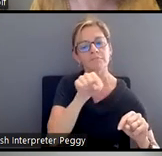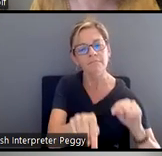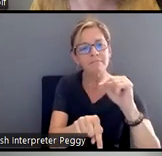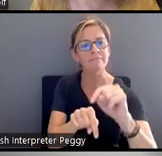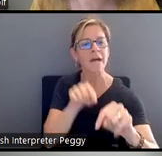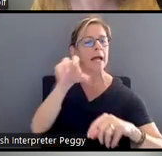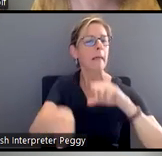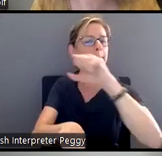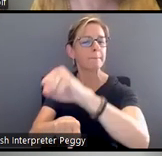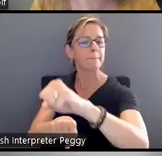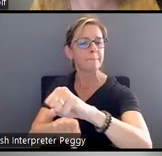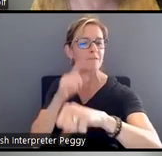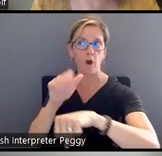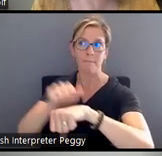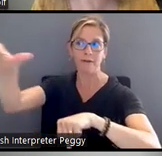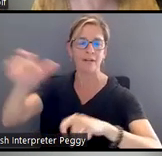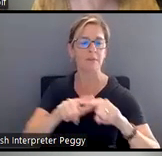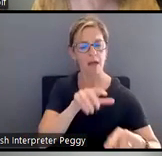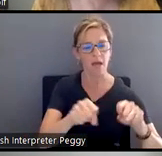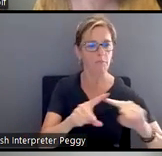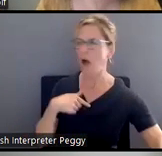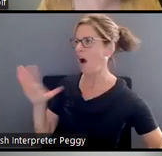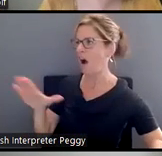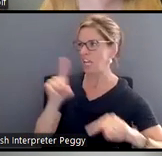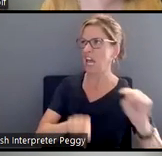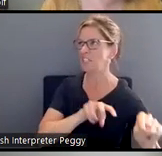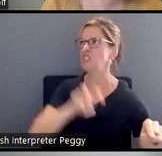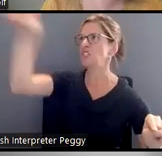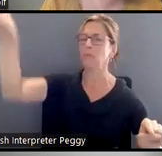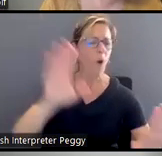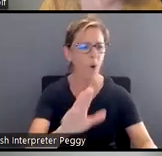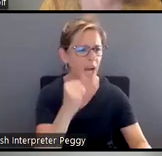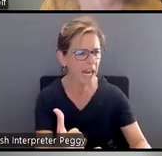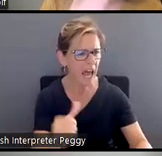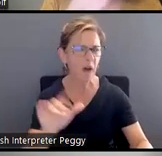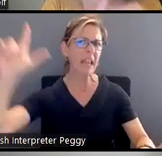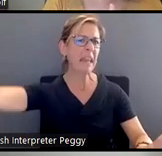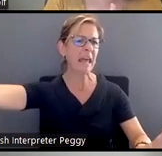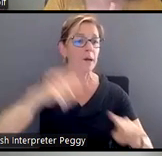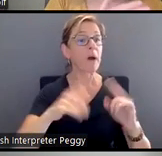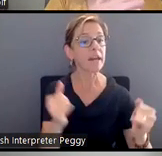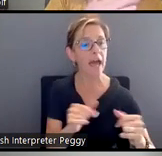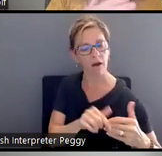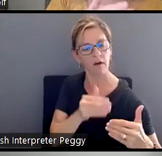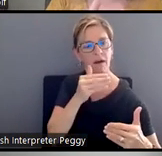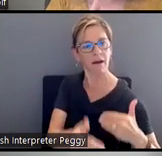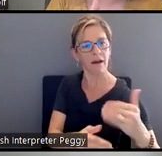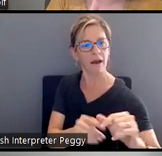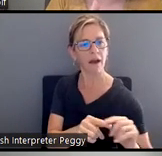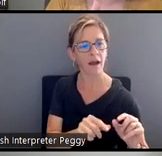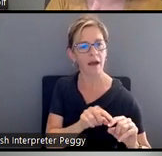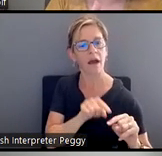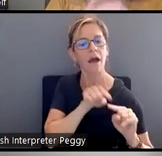get to the top of Everest. We're not worried about that right now. We're going to figure out what it's going to take to get you from point A to point